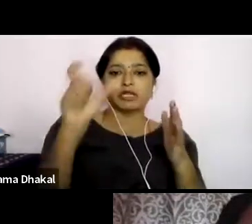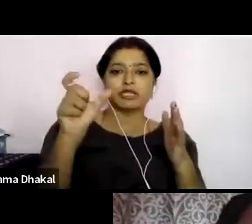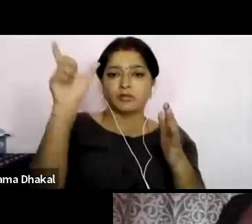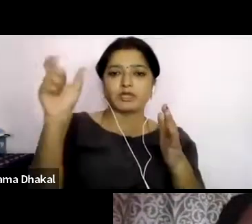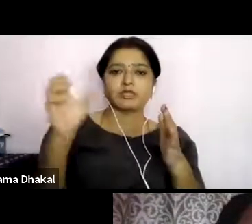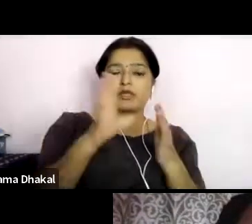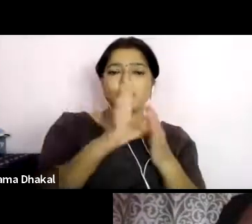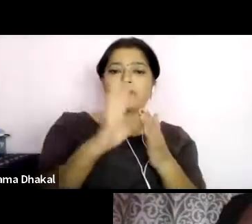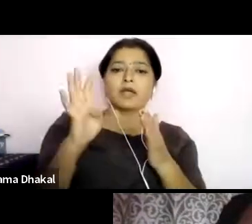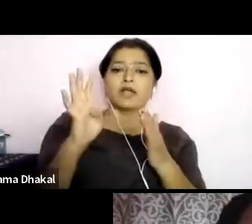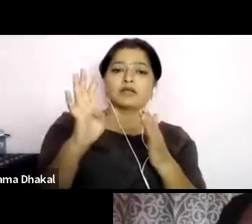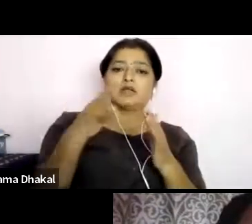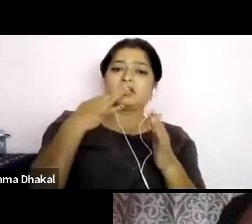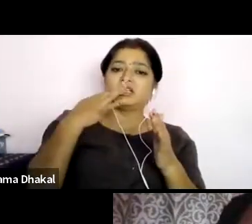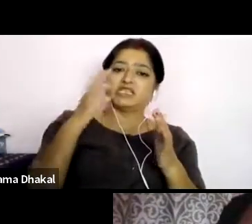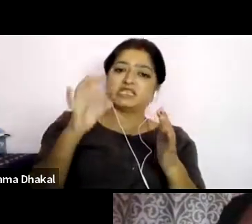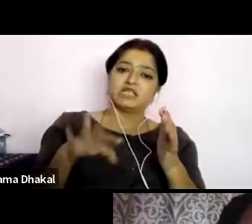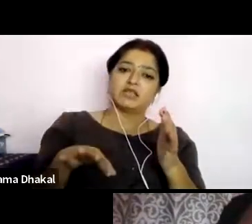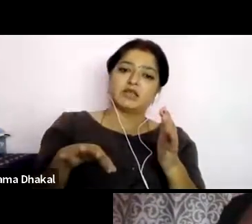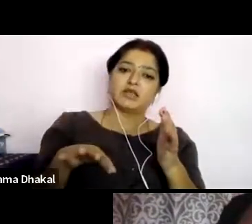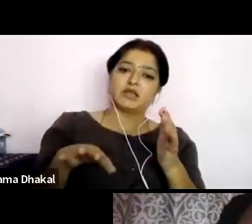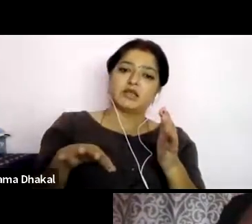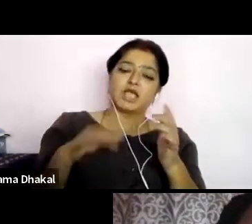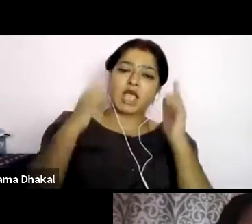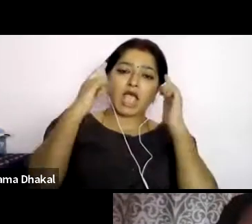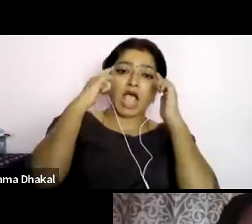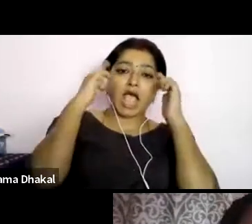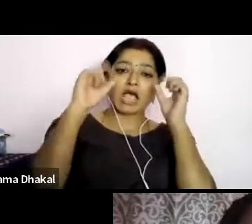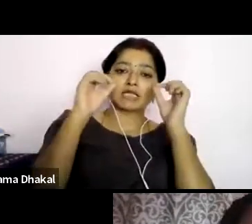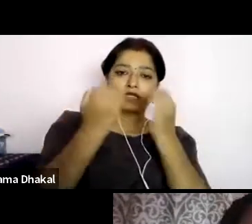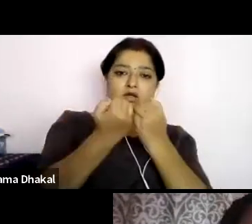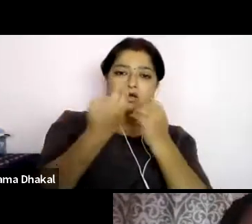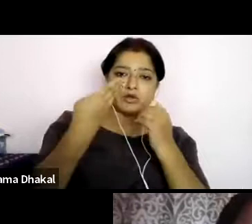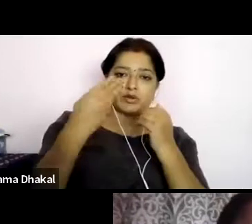their survival and their